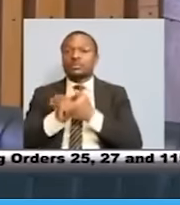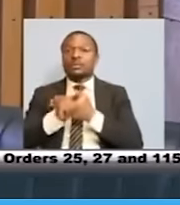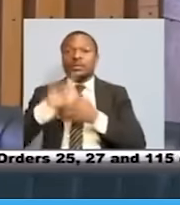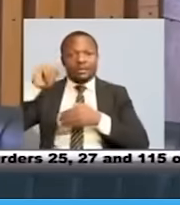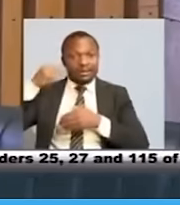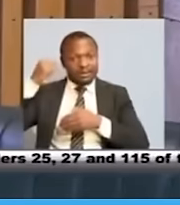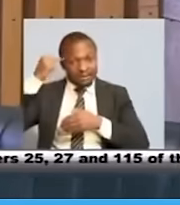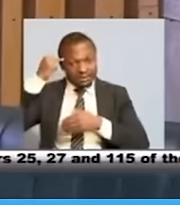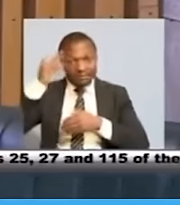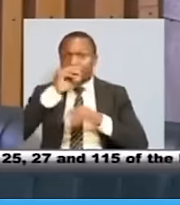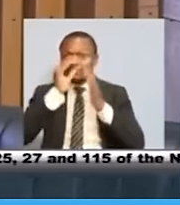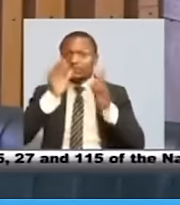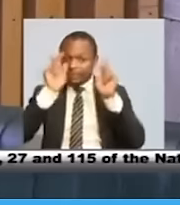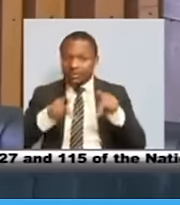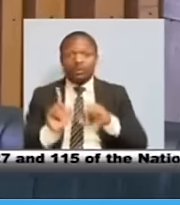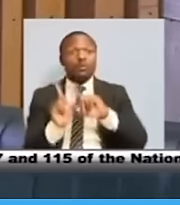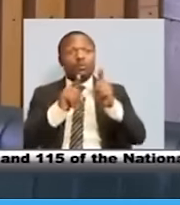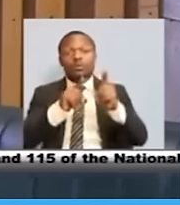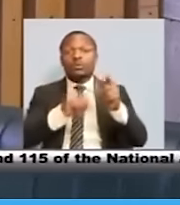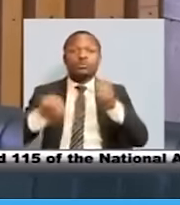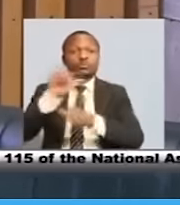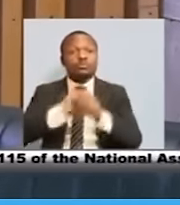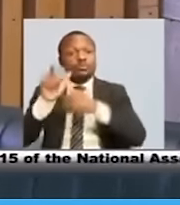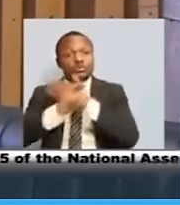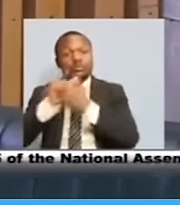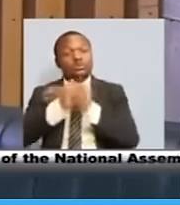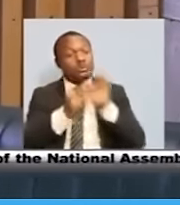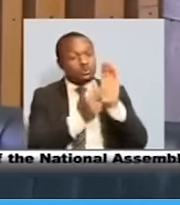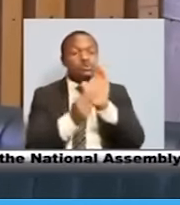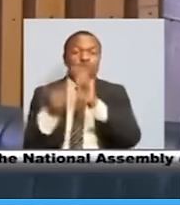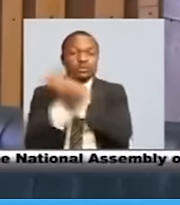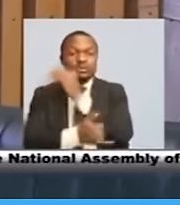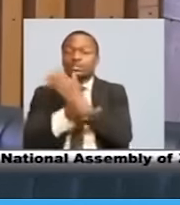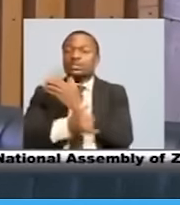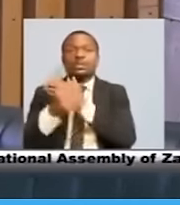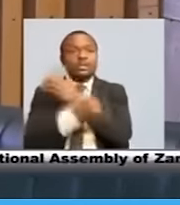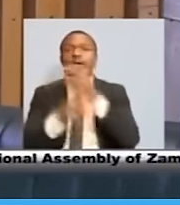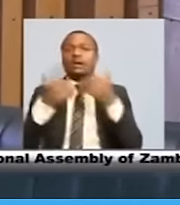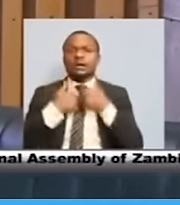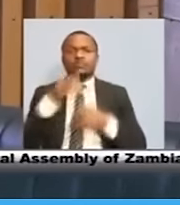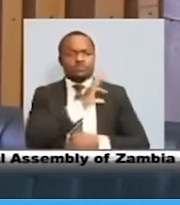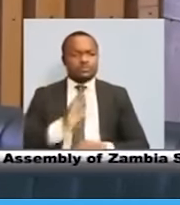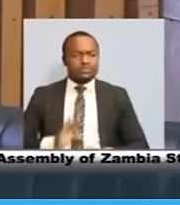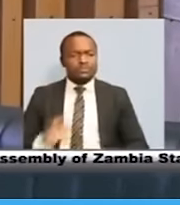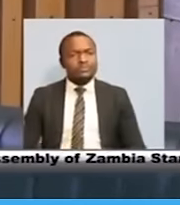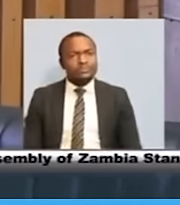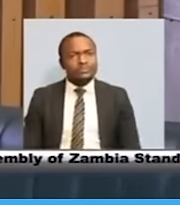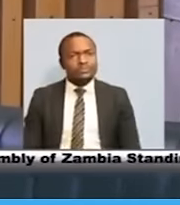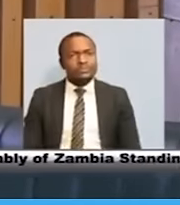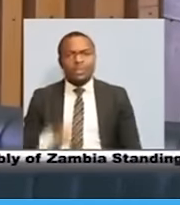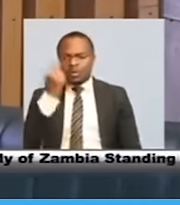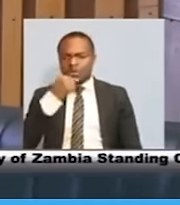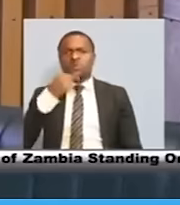spokesperson, also going around with cameras to show the country that this country is food secure. So, who